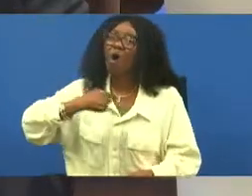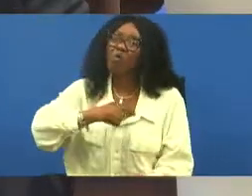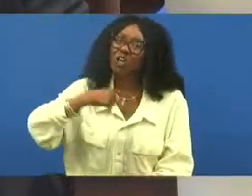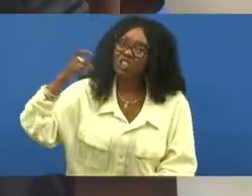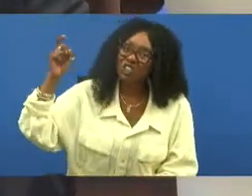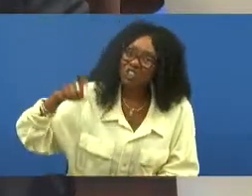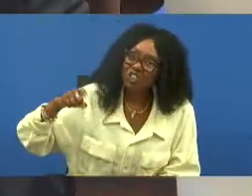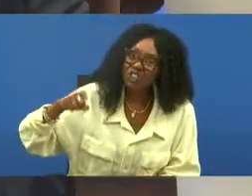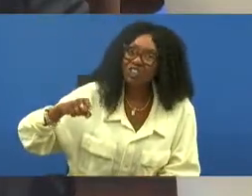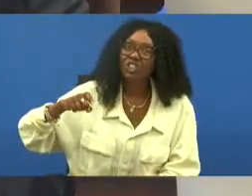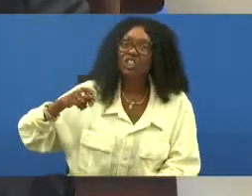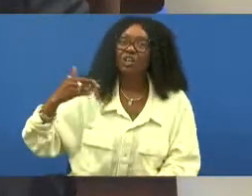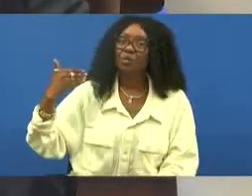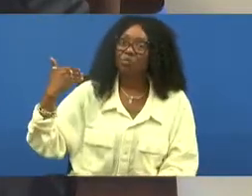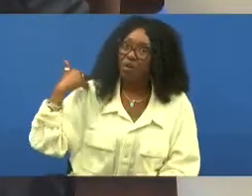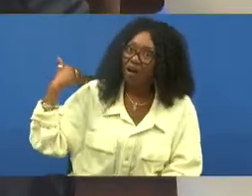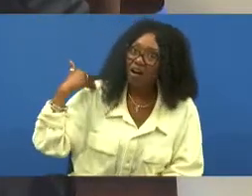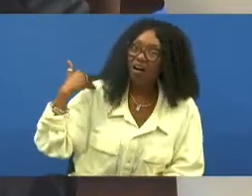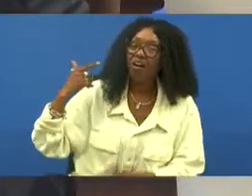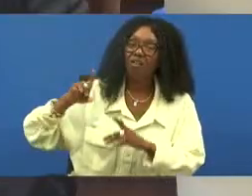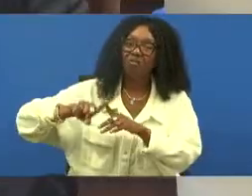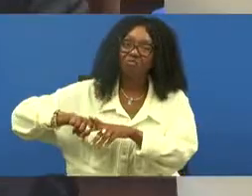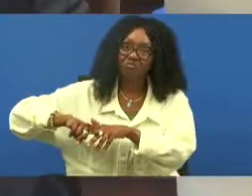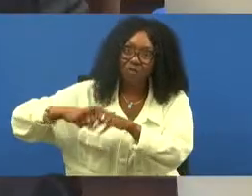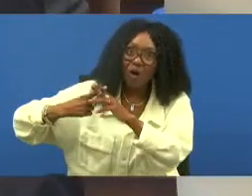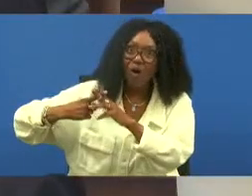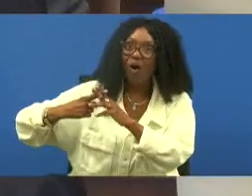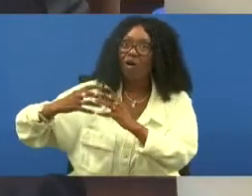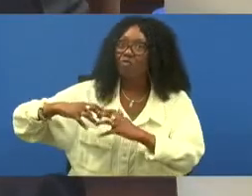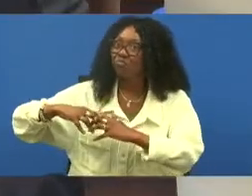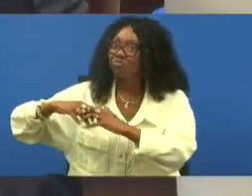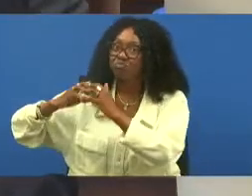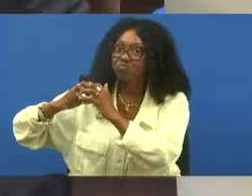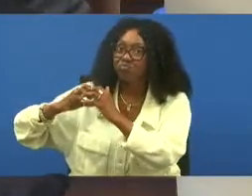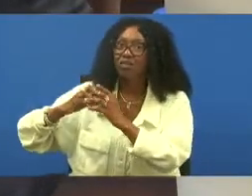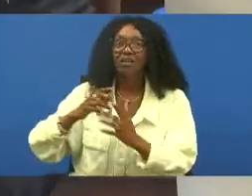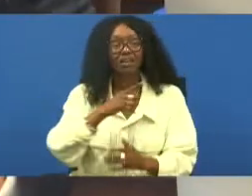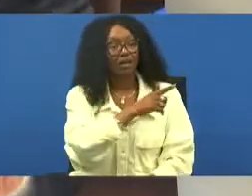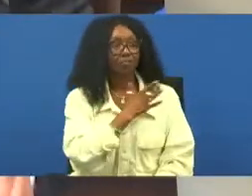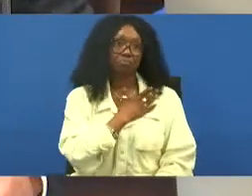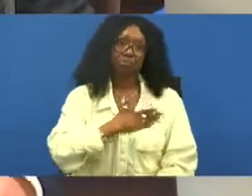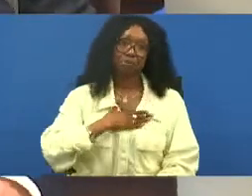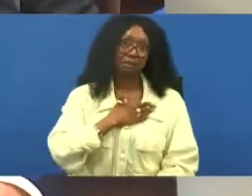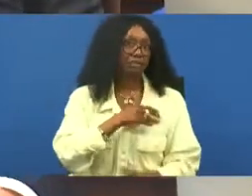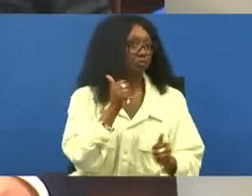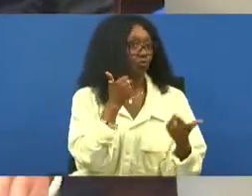started this process in 2025? I ask the council to please pass this.